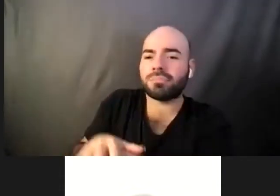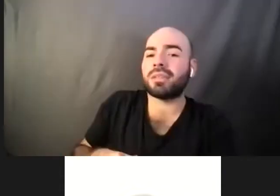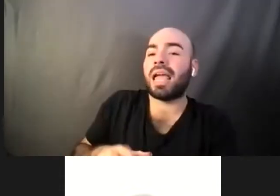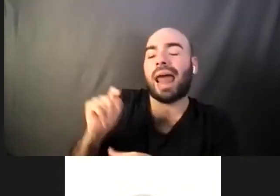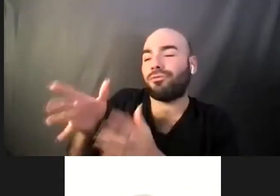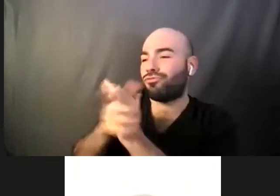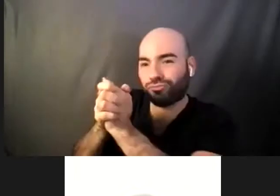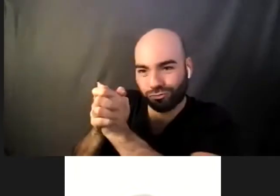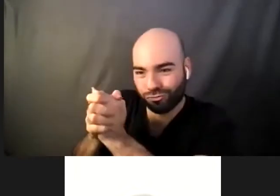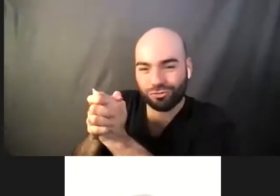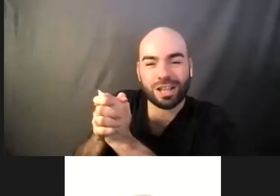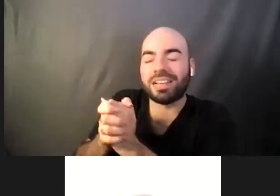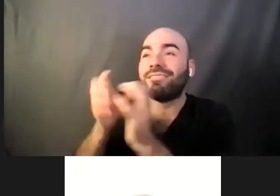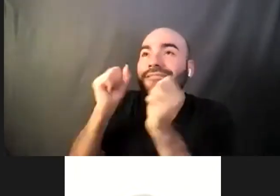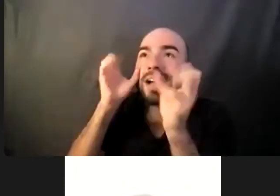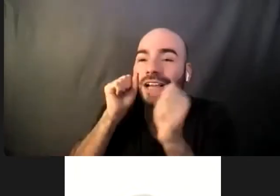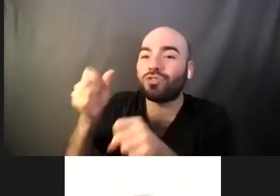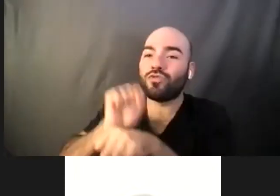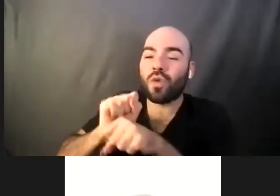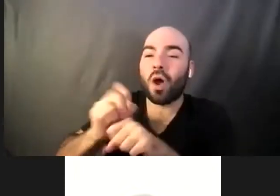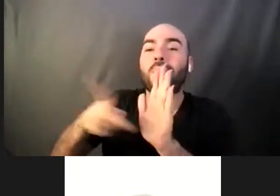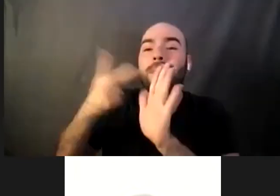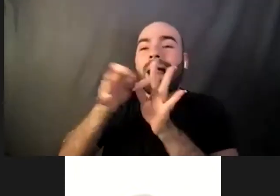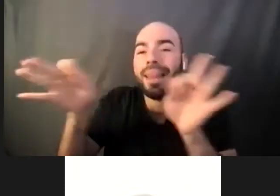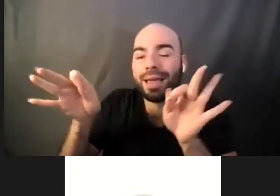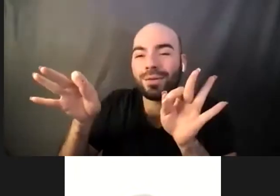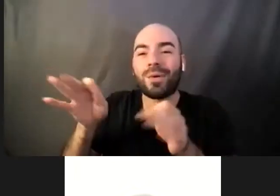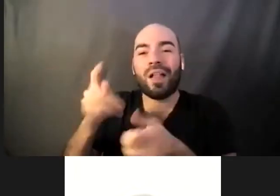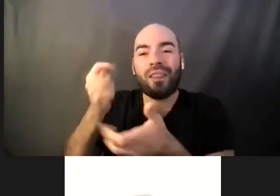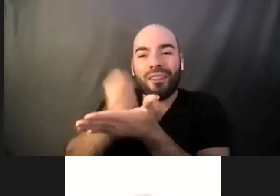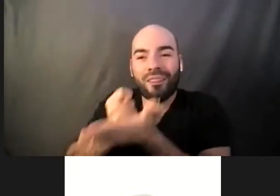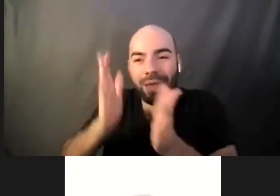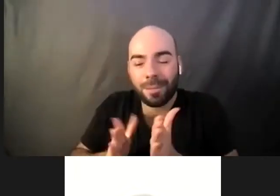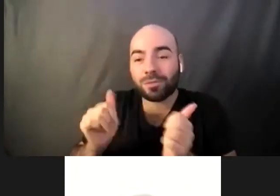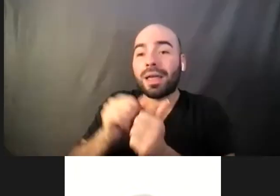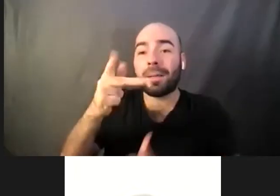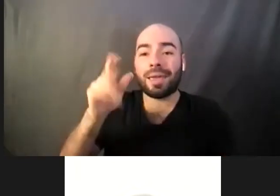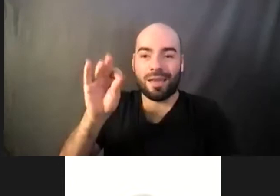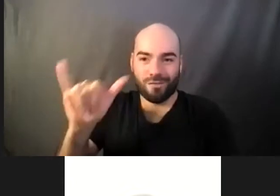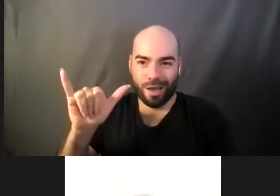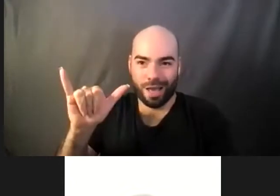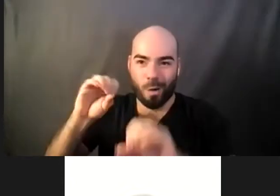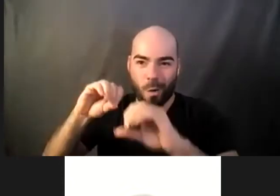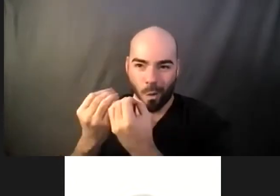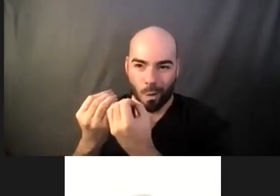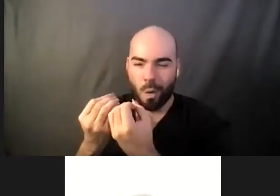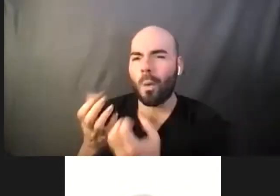congratulate you on this because it's fantastic, a bilingual therapist at PFY. I wanna hear what brought you to this work